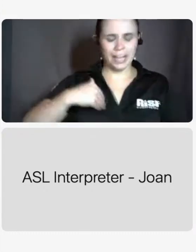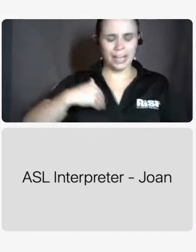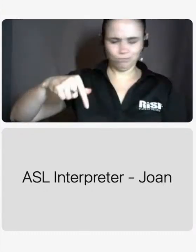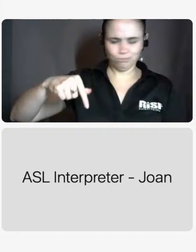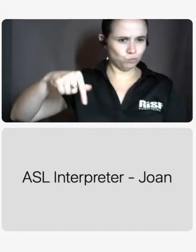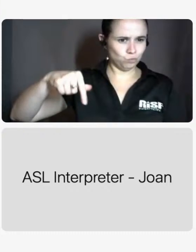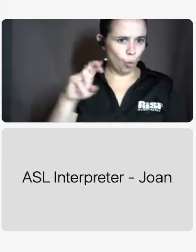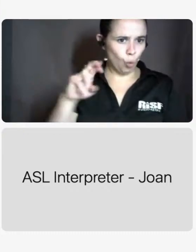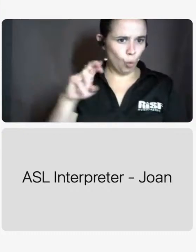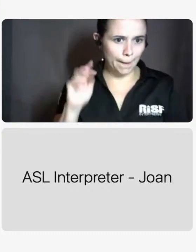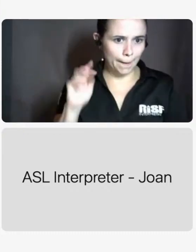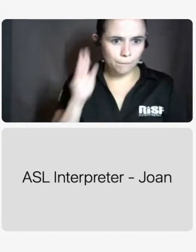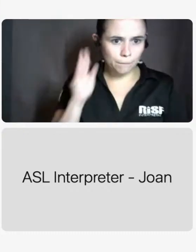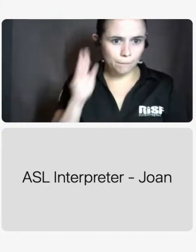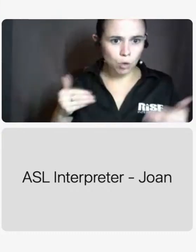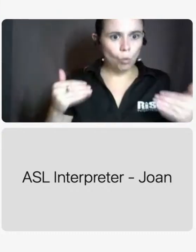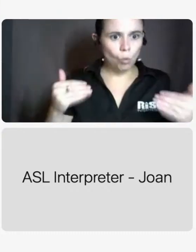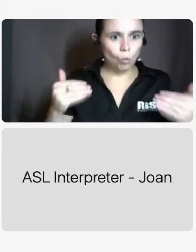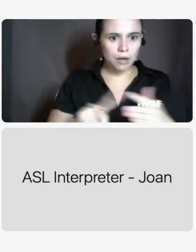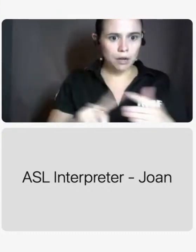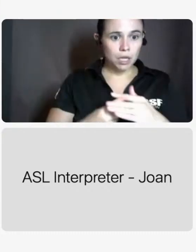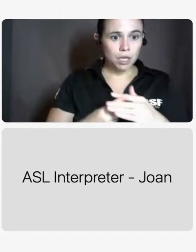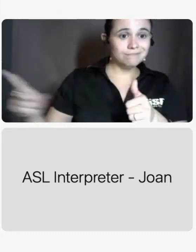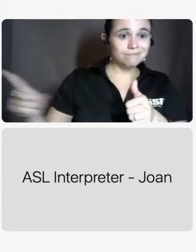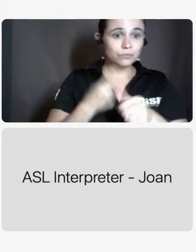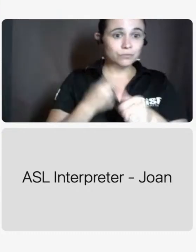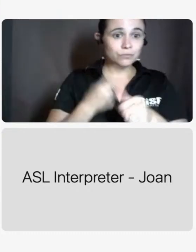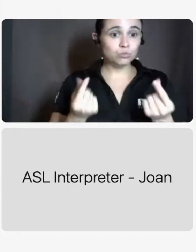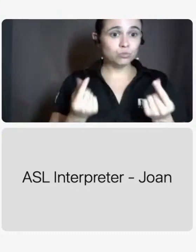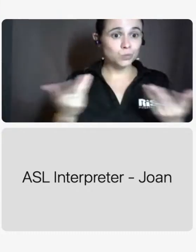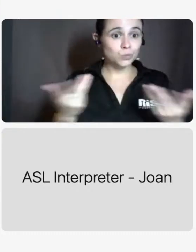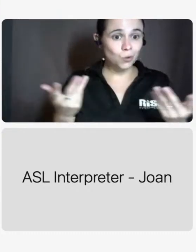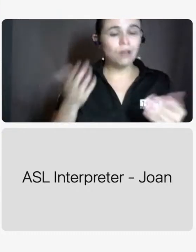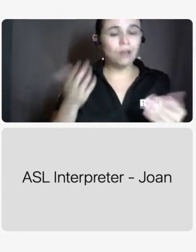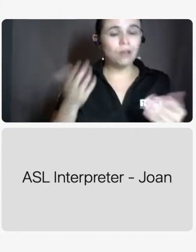are going to move on to the renewal of the Pledge of Allegiance.